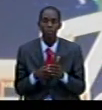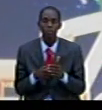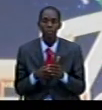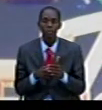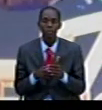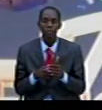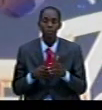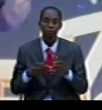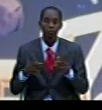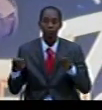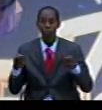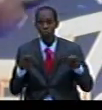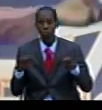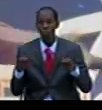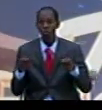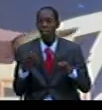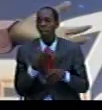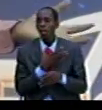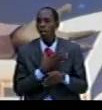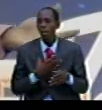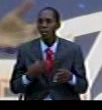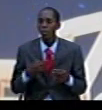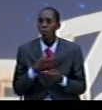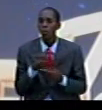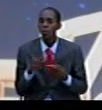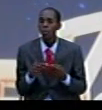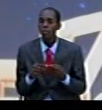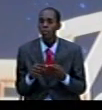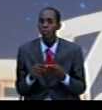And when we go out there and say, well,